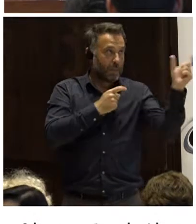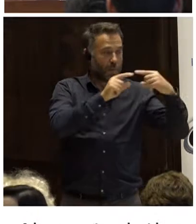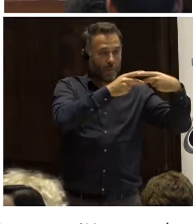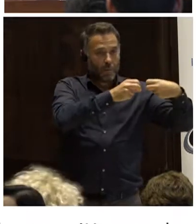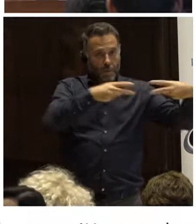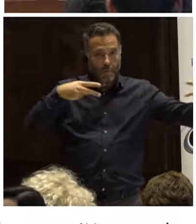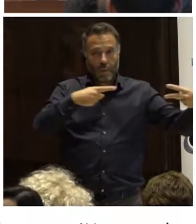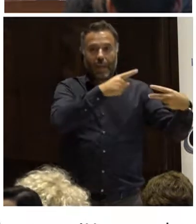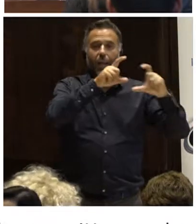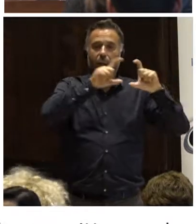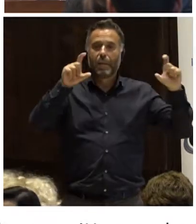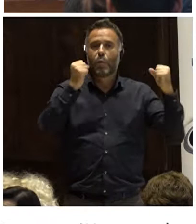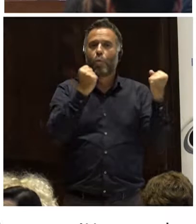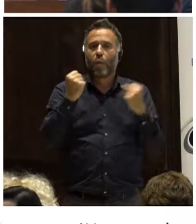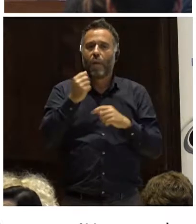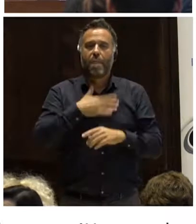in Spain,